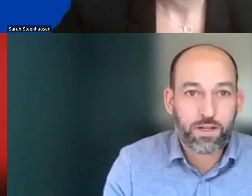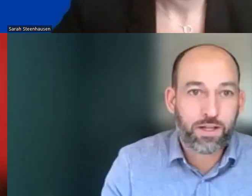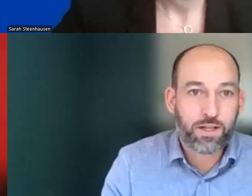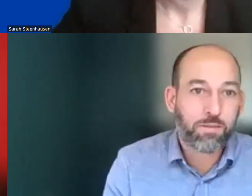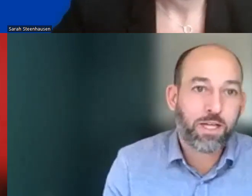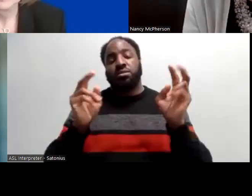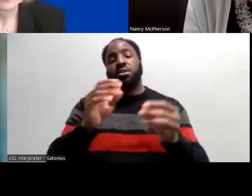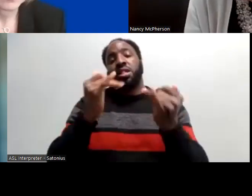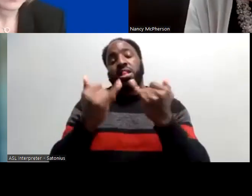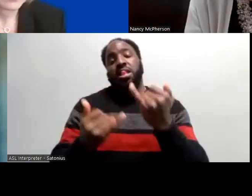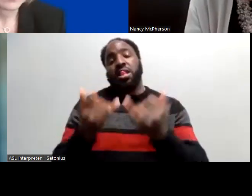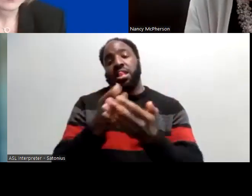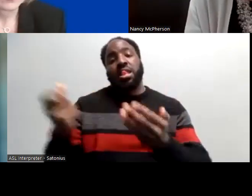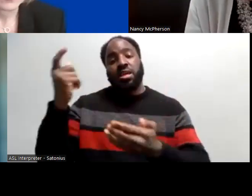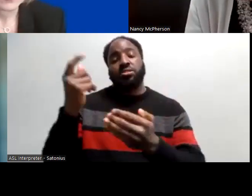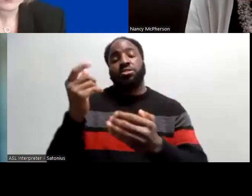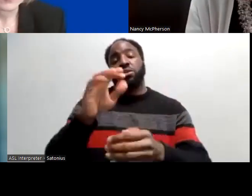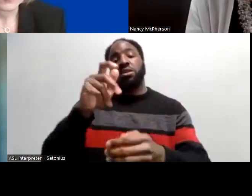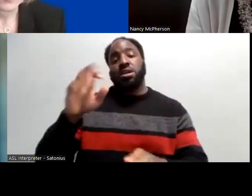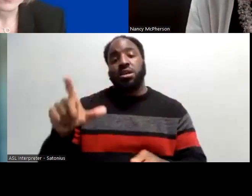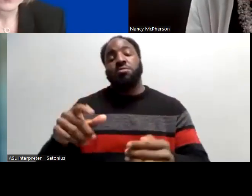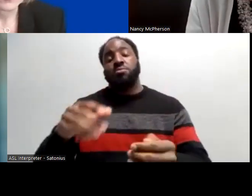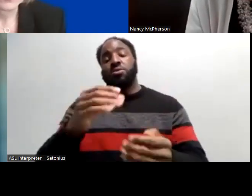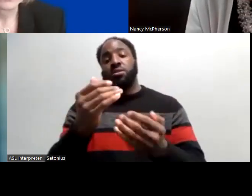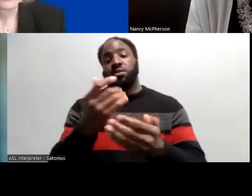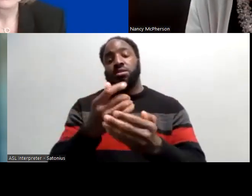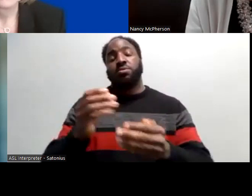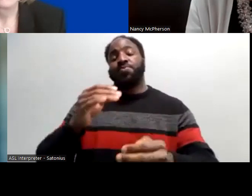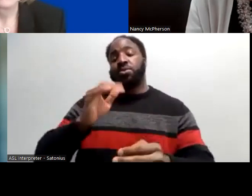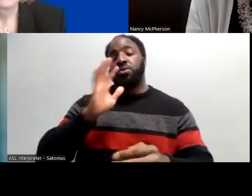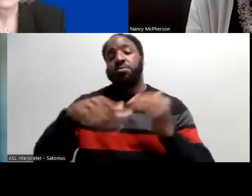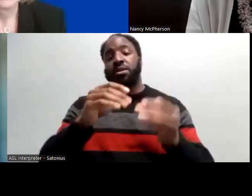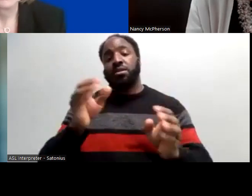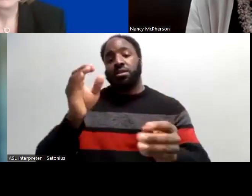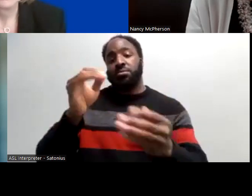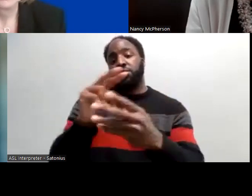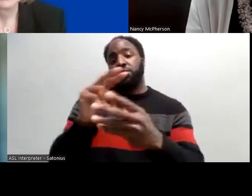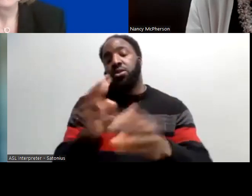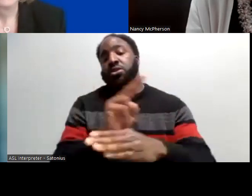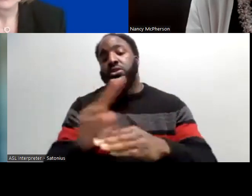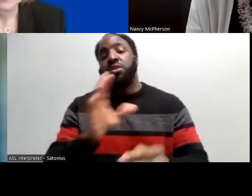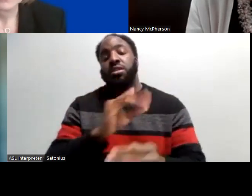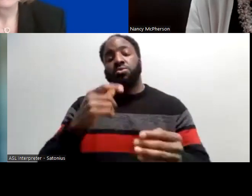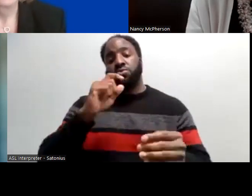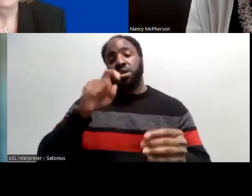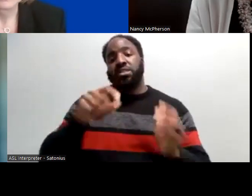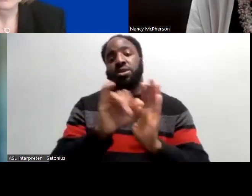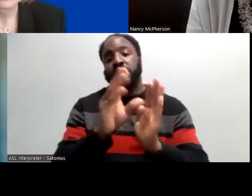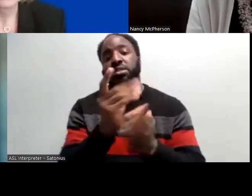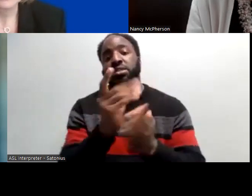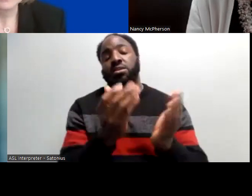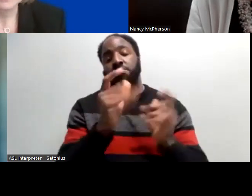April, the Impact Committee did a report on the first year of MPA implementation. And in that report, we identified some big themes that we wanted to